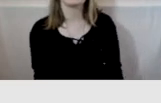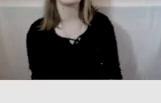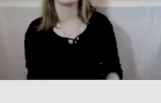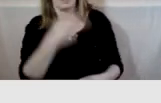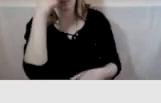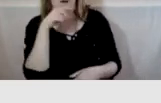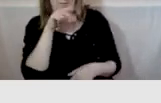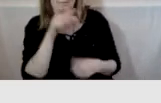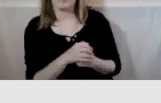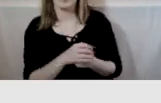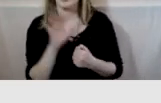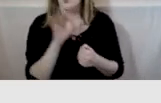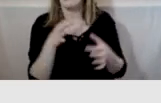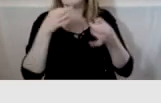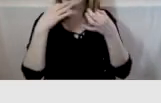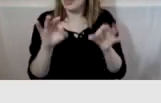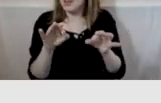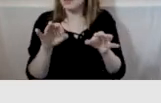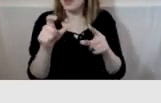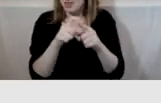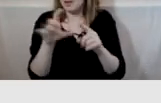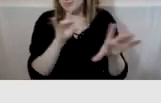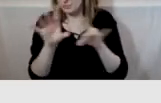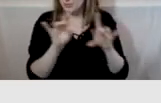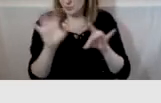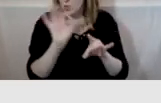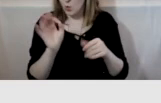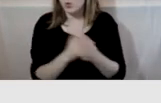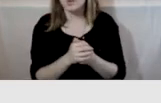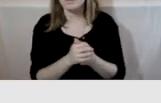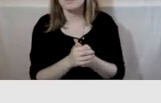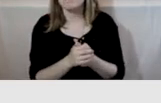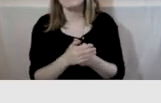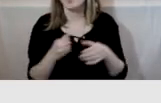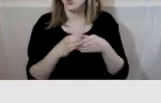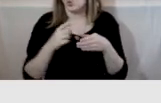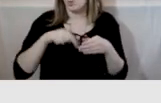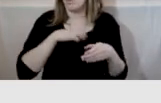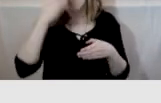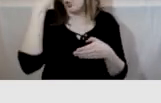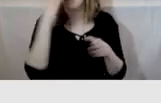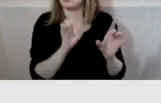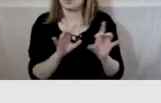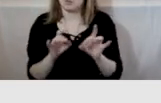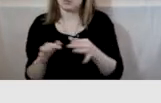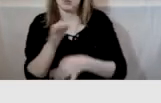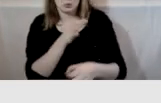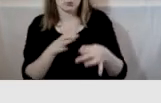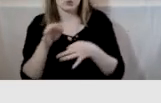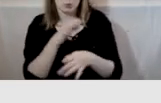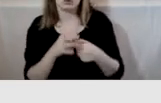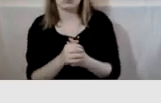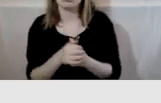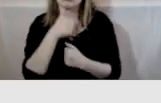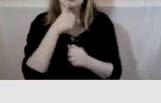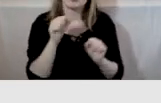Dėl laisvai pasirenkamų dalykų grupėje buvo įvairių nuomonių.